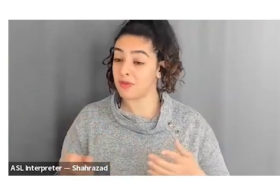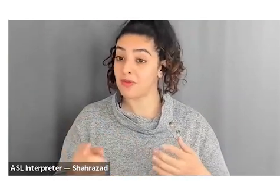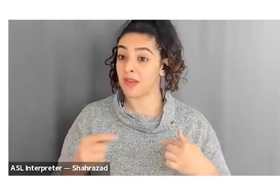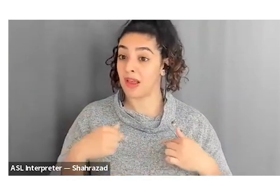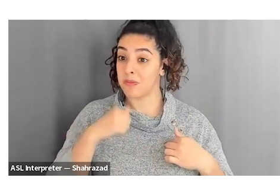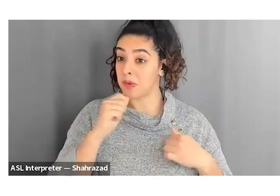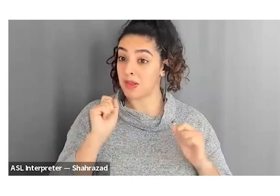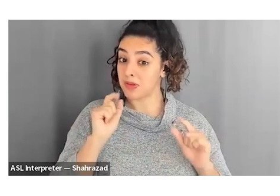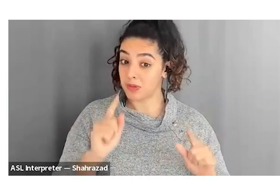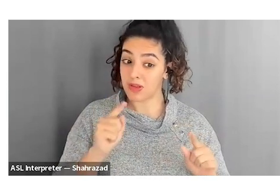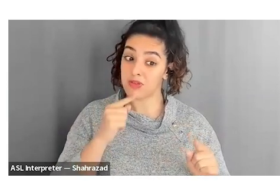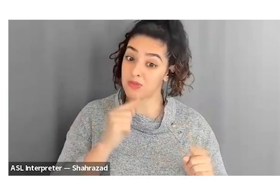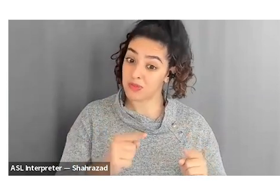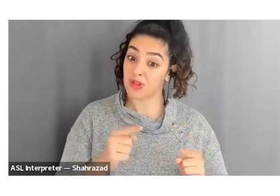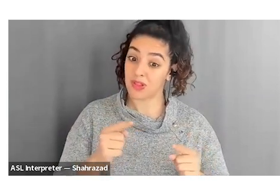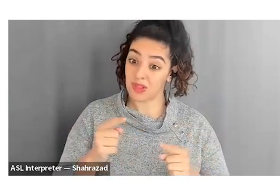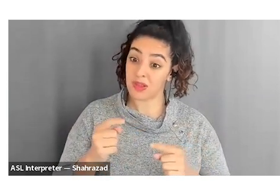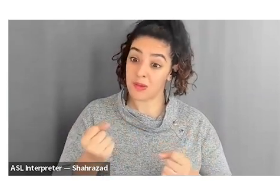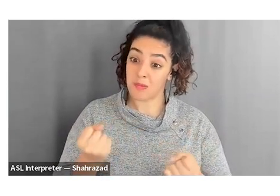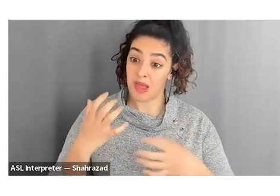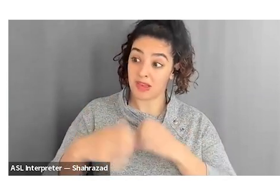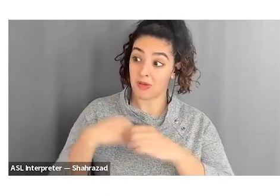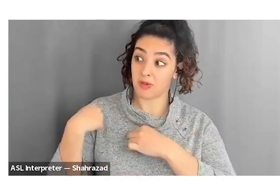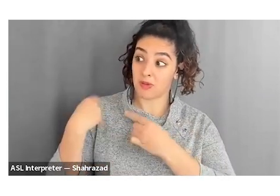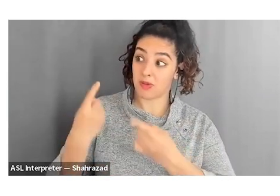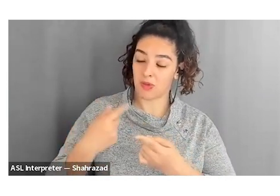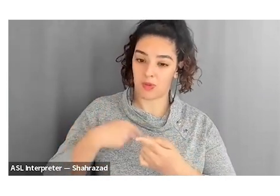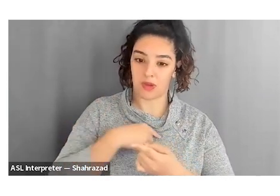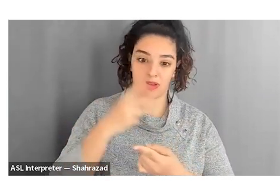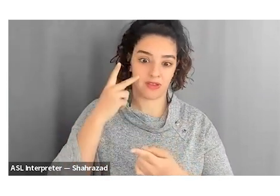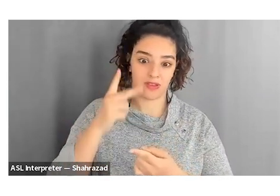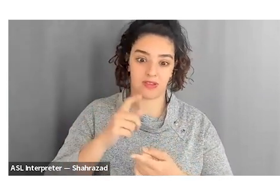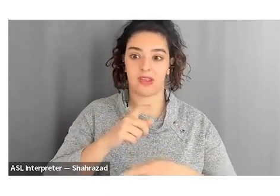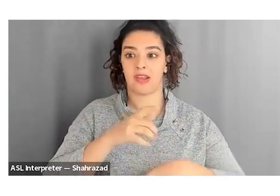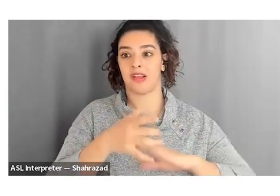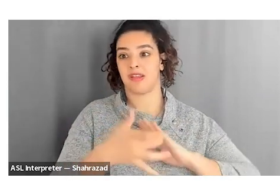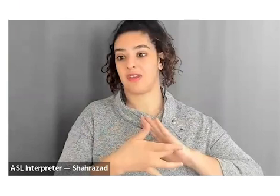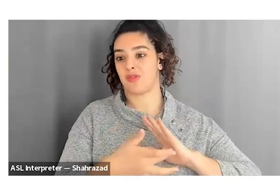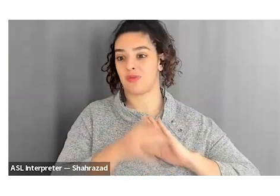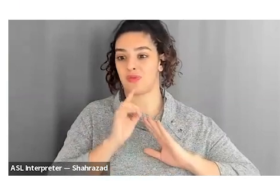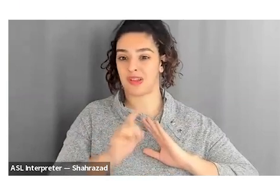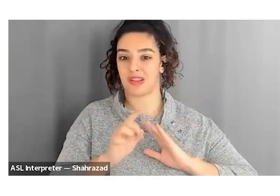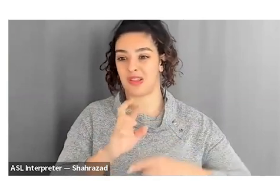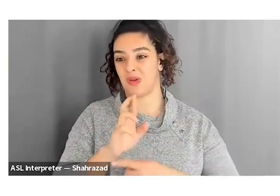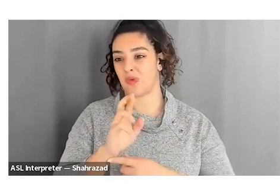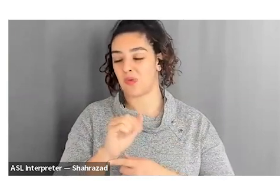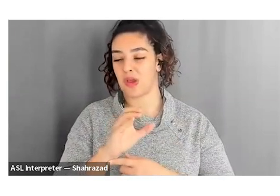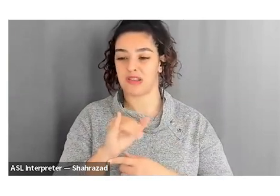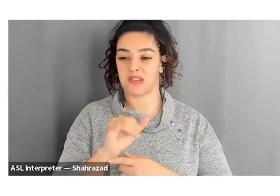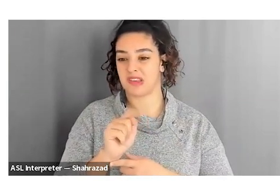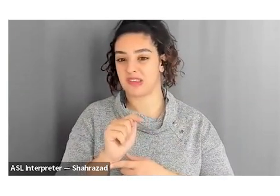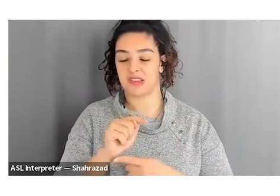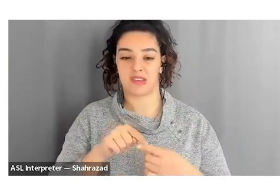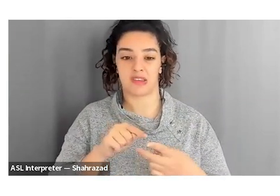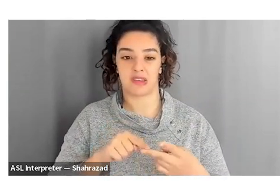the technology is very discriminatory, it's very racist and ableist because the people creating